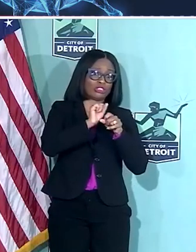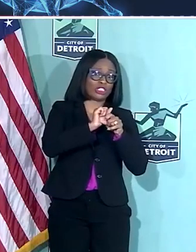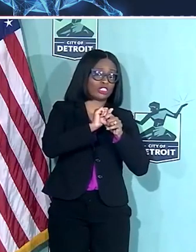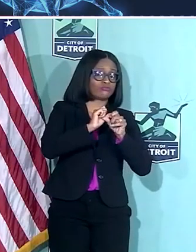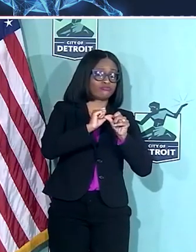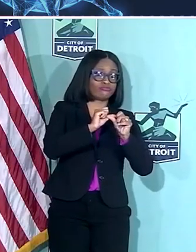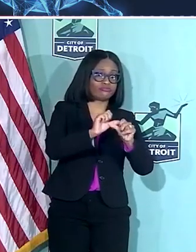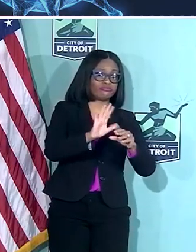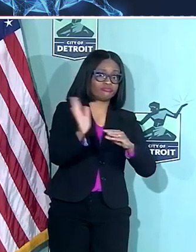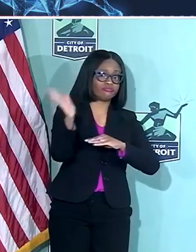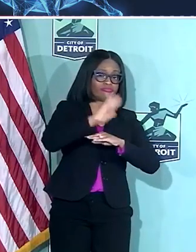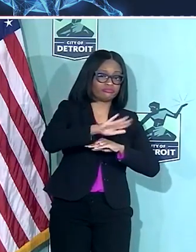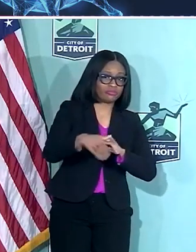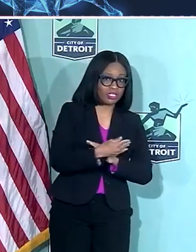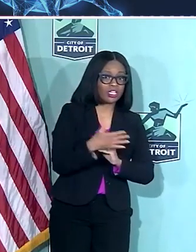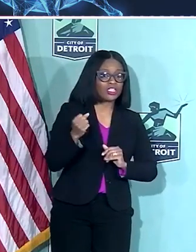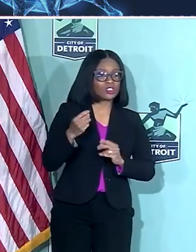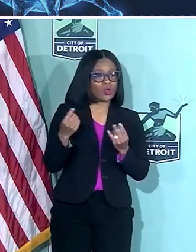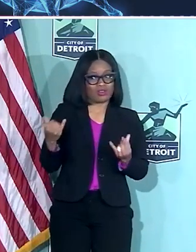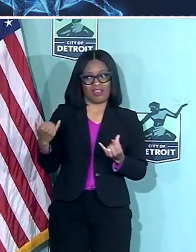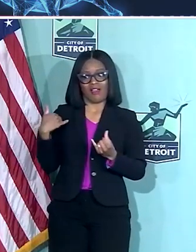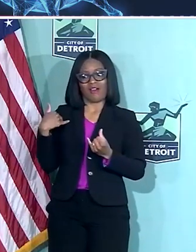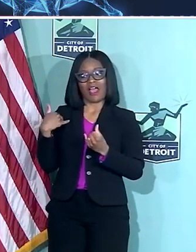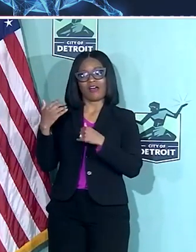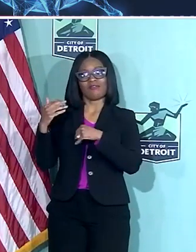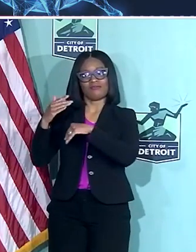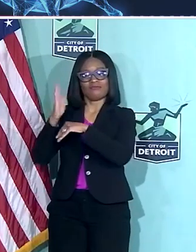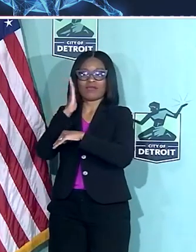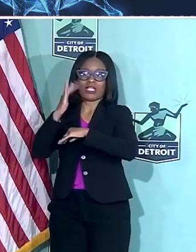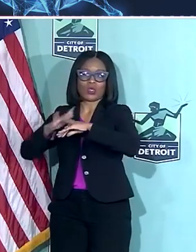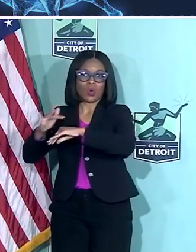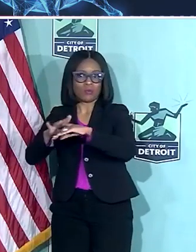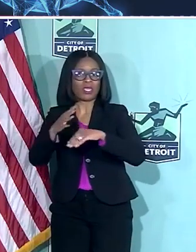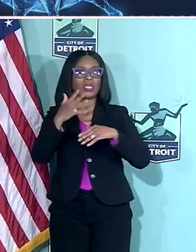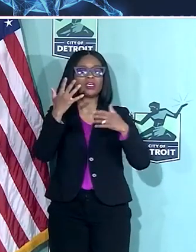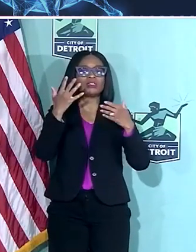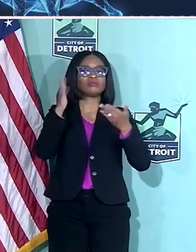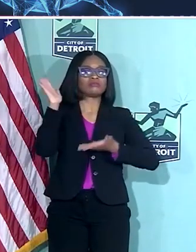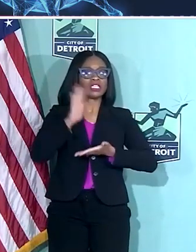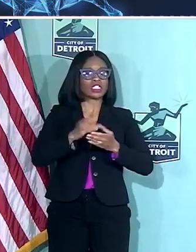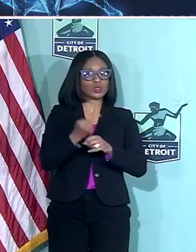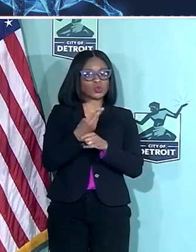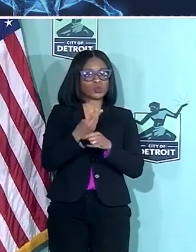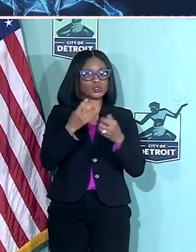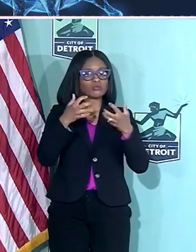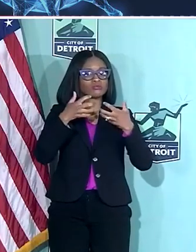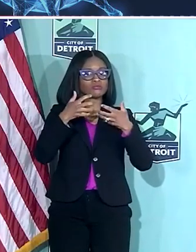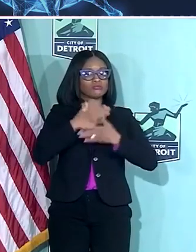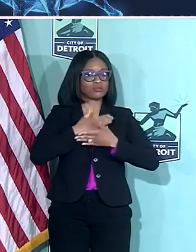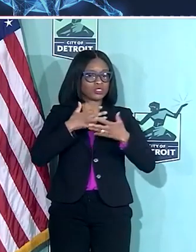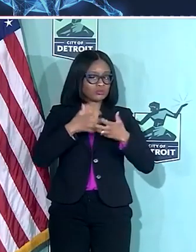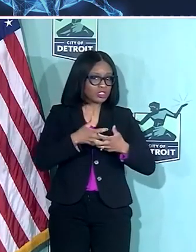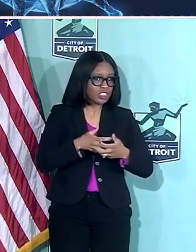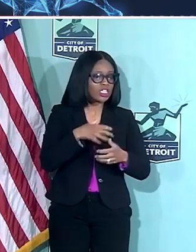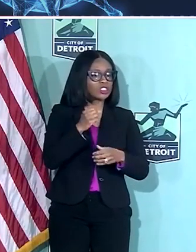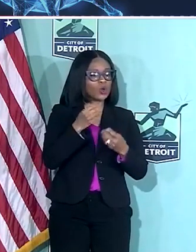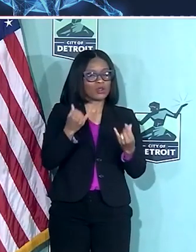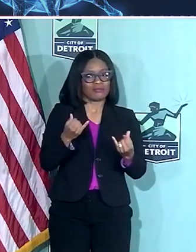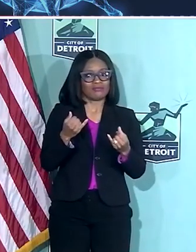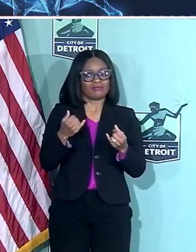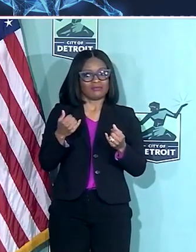including 2/3 of the ventilator beds, are open. And so the people who go into the hospital are getting appropriate